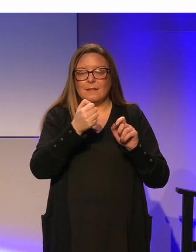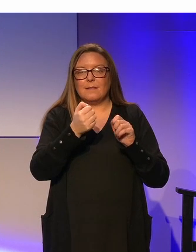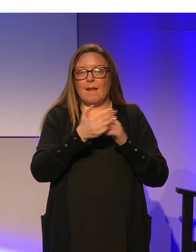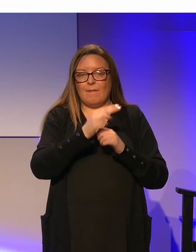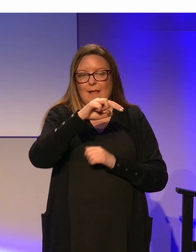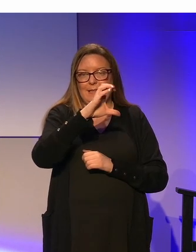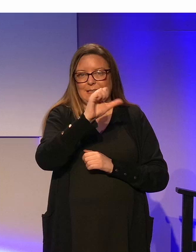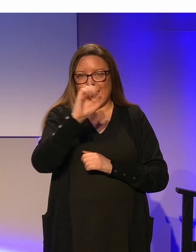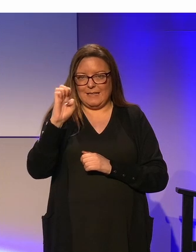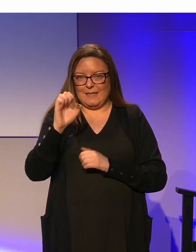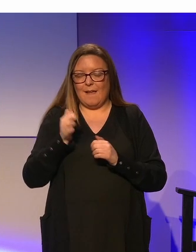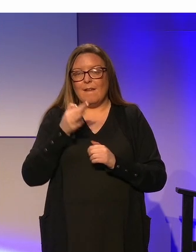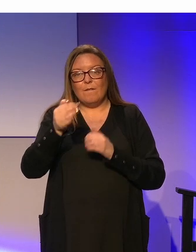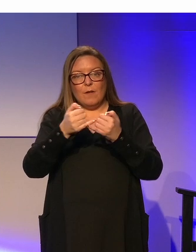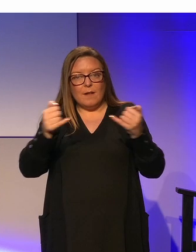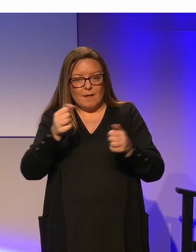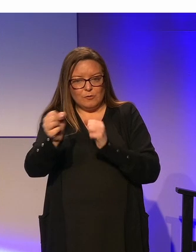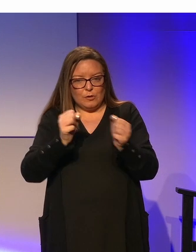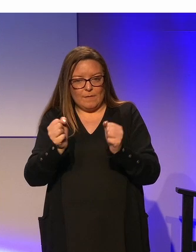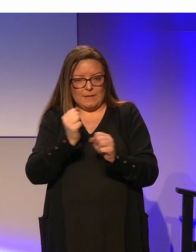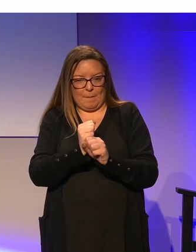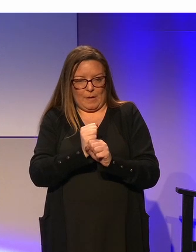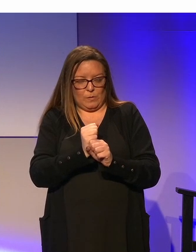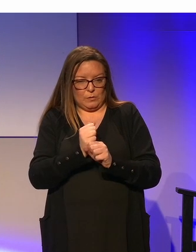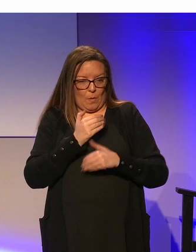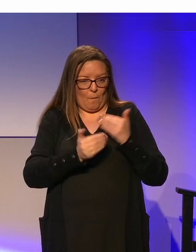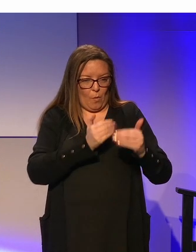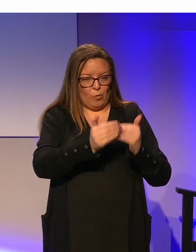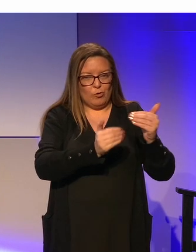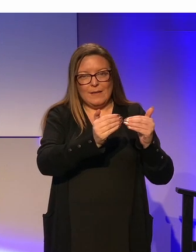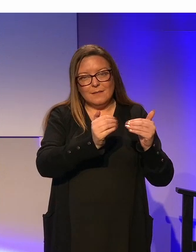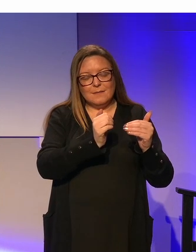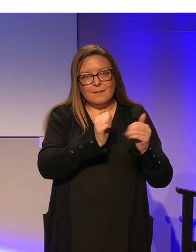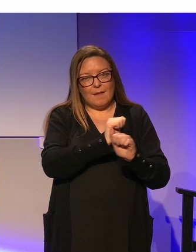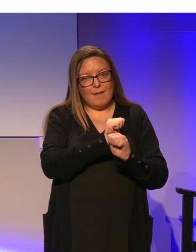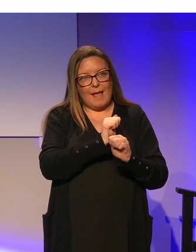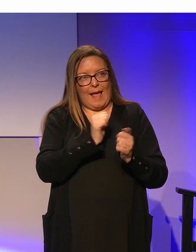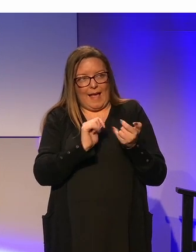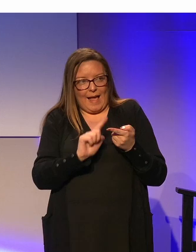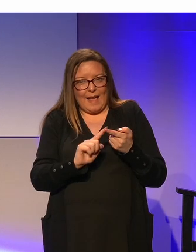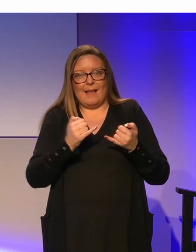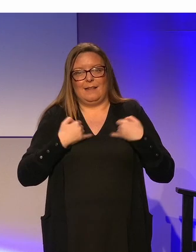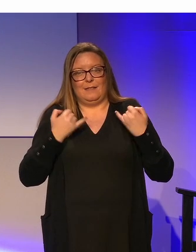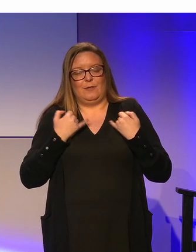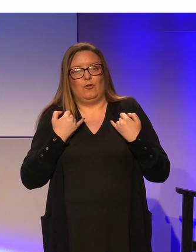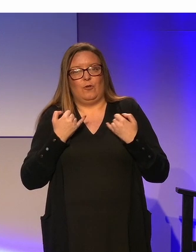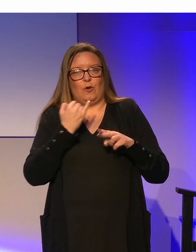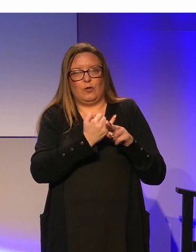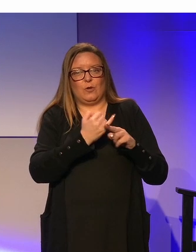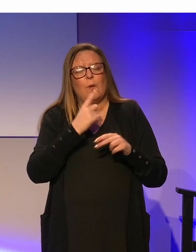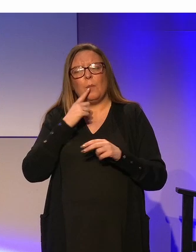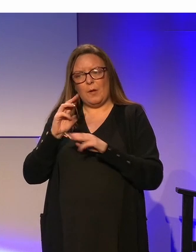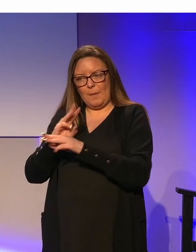frontline services on the progress of their children and their enjoyment of school, and even parents who were being very critical